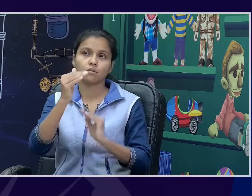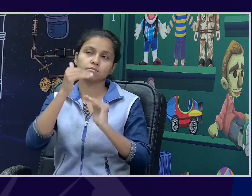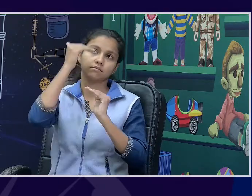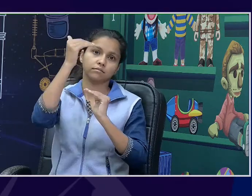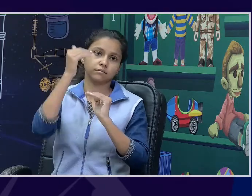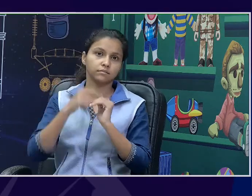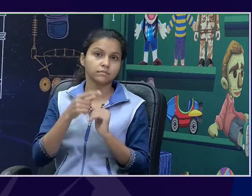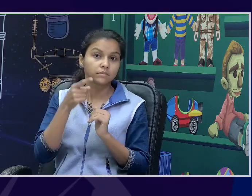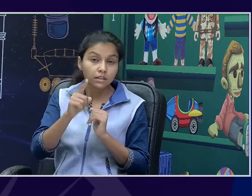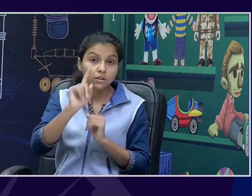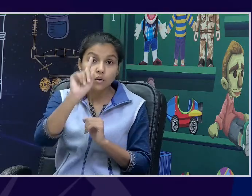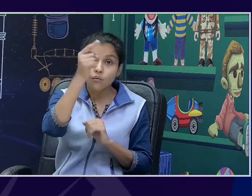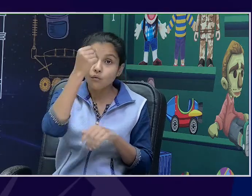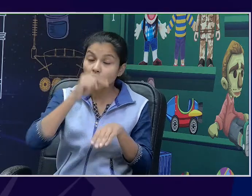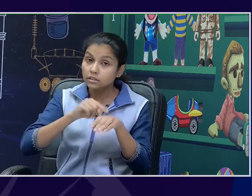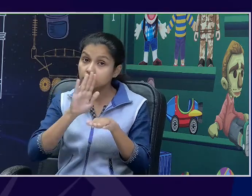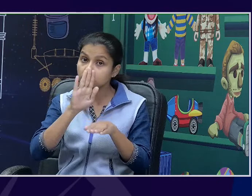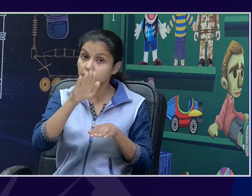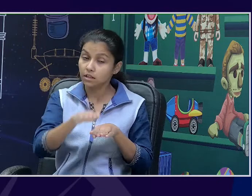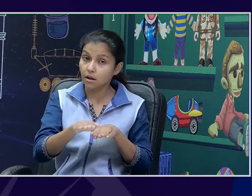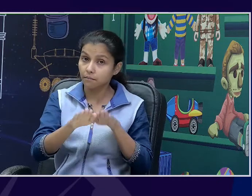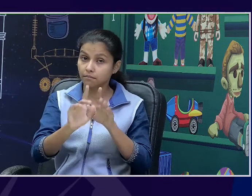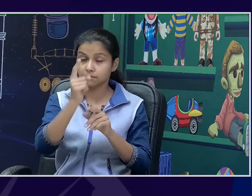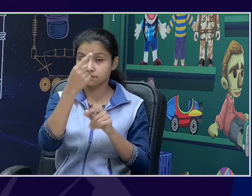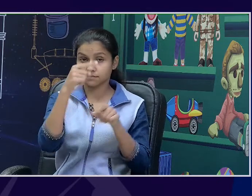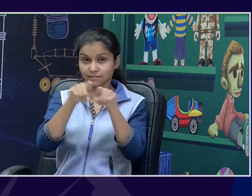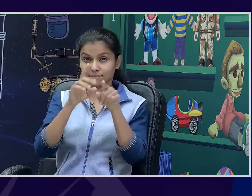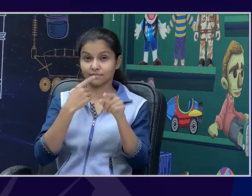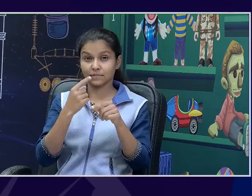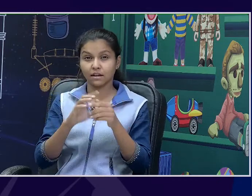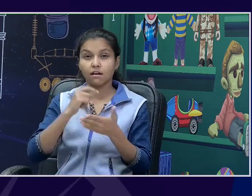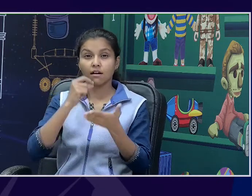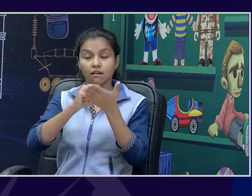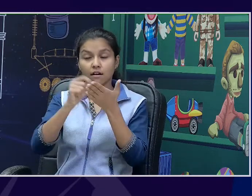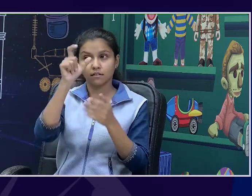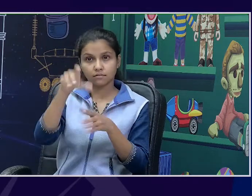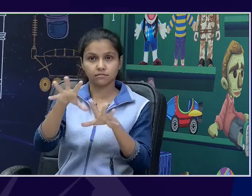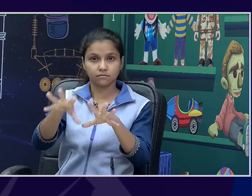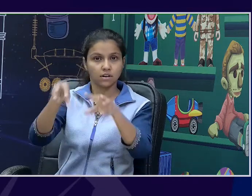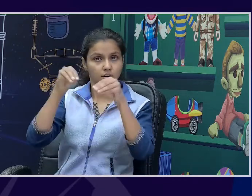So that was the first step, first strategy that the writer adopted.